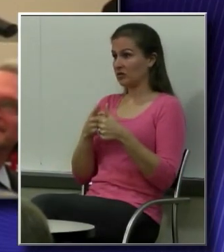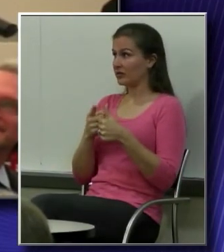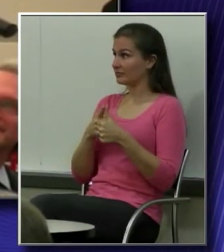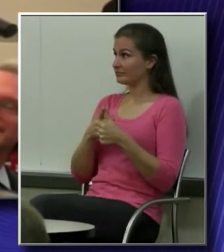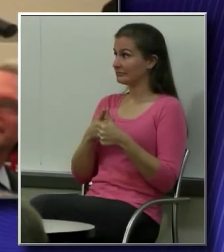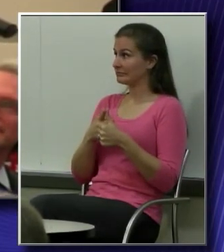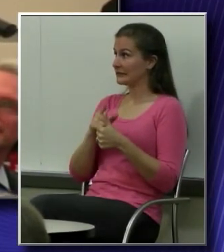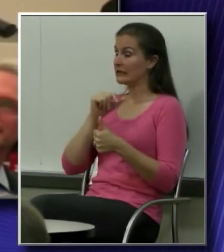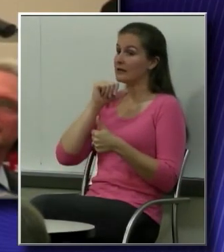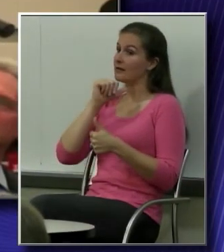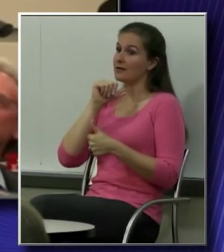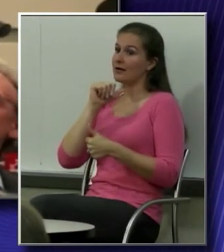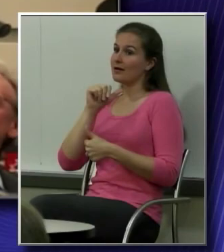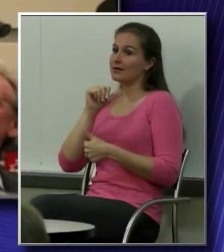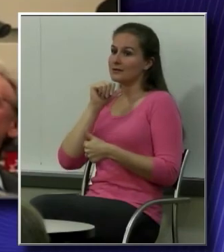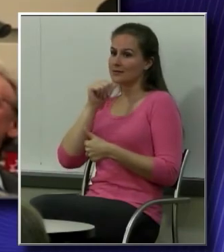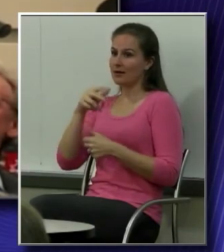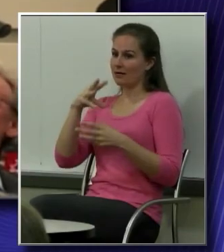person